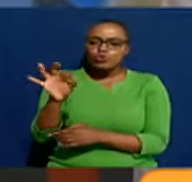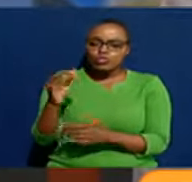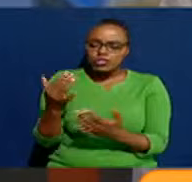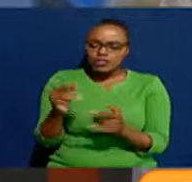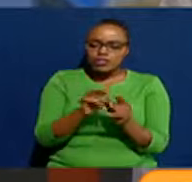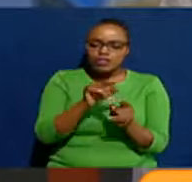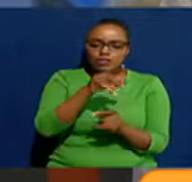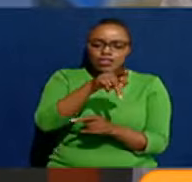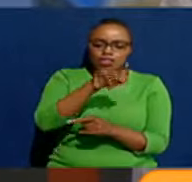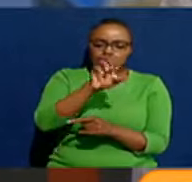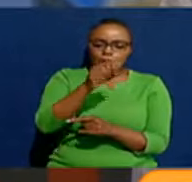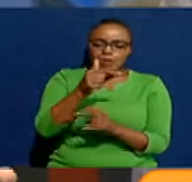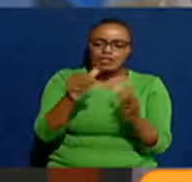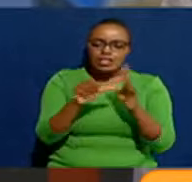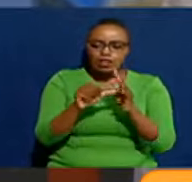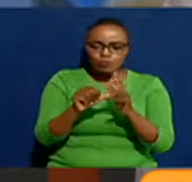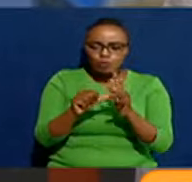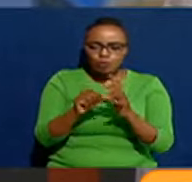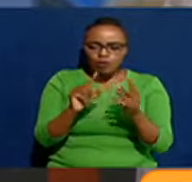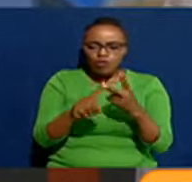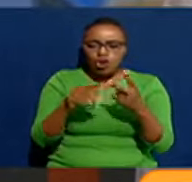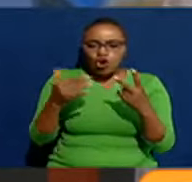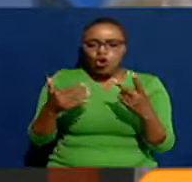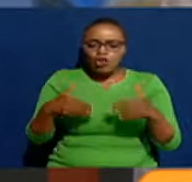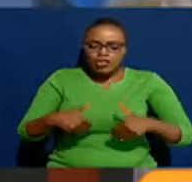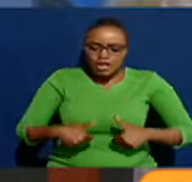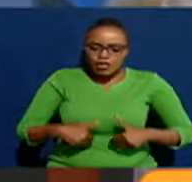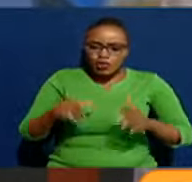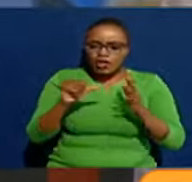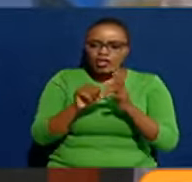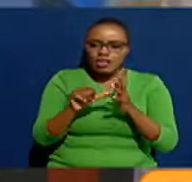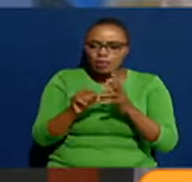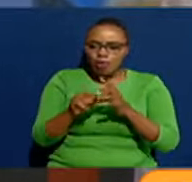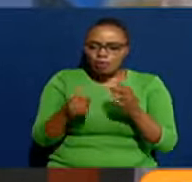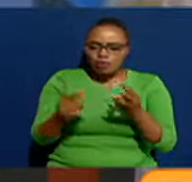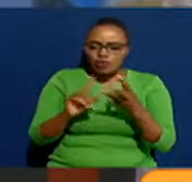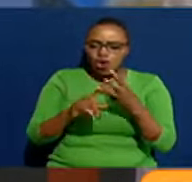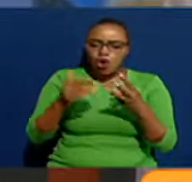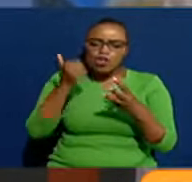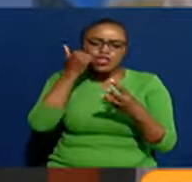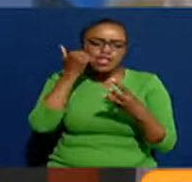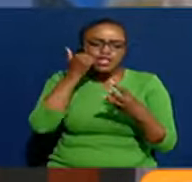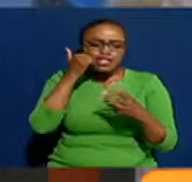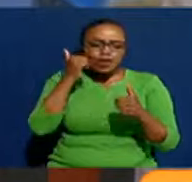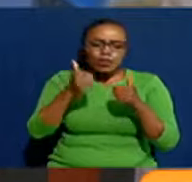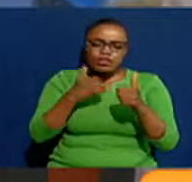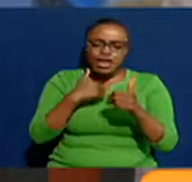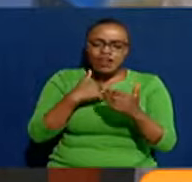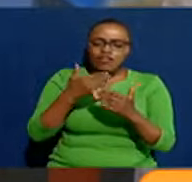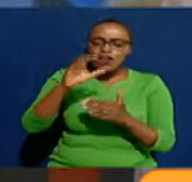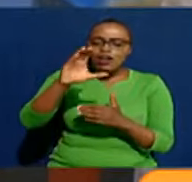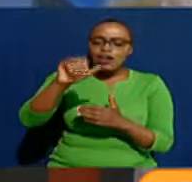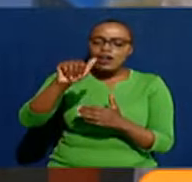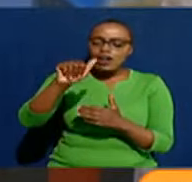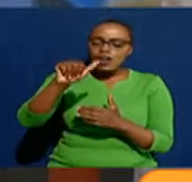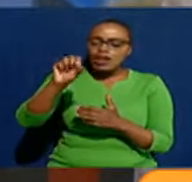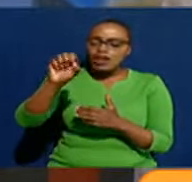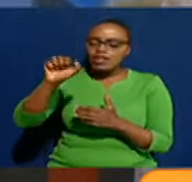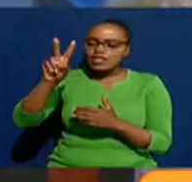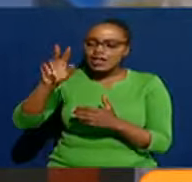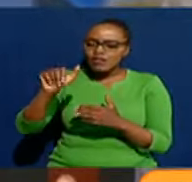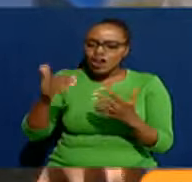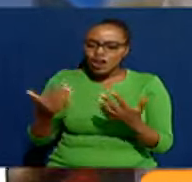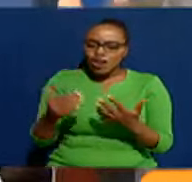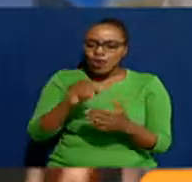the pest that is a problem? Is it the drought that is a problem? Is it the disease like cassava? When you cut it, you find it brown in there. Is